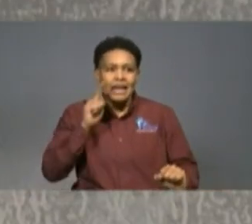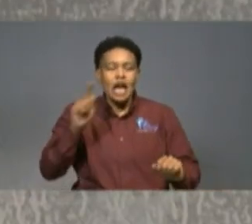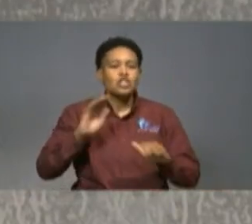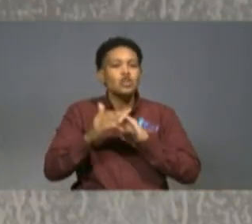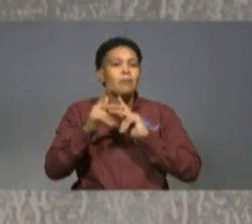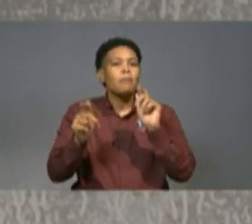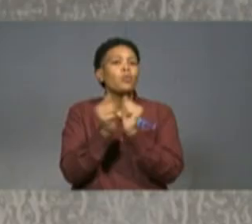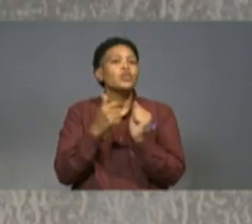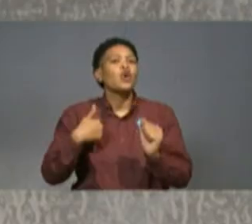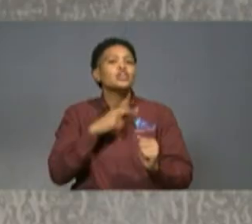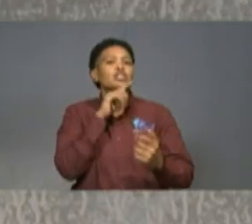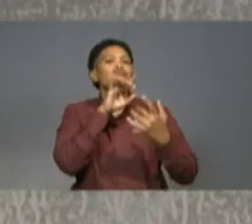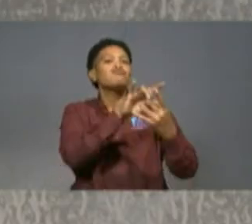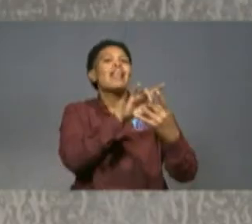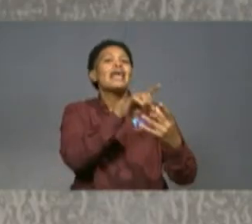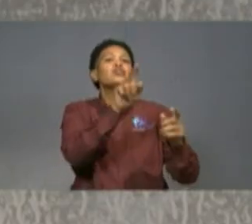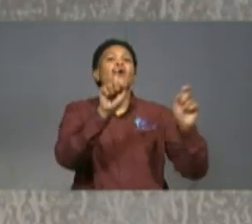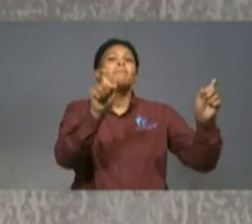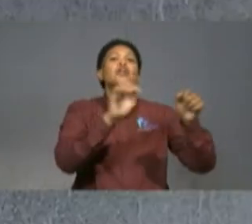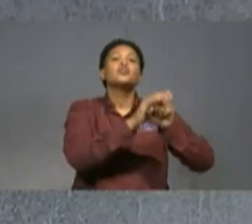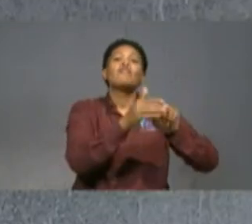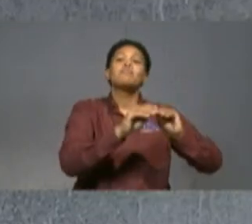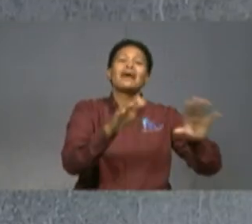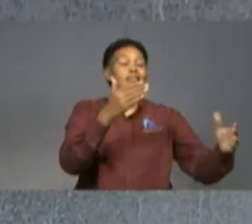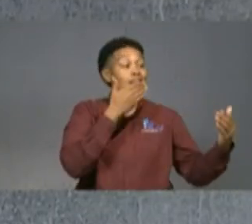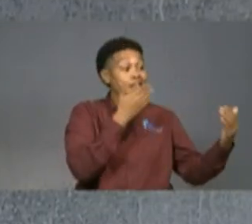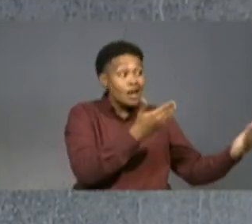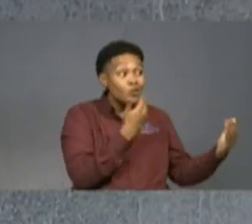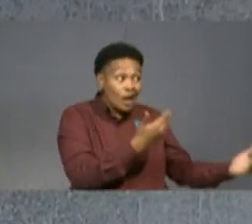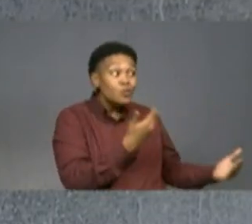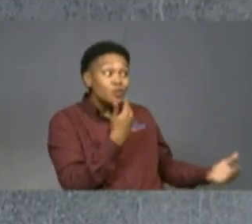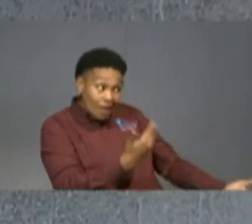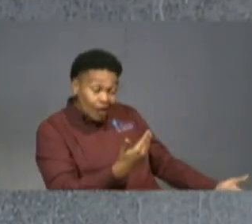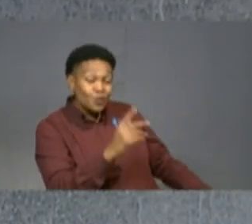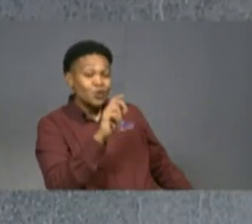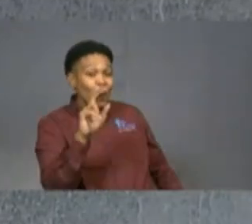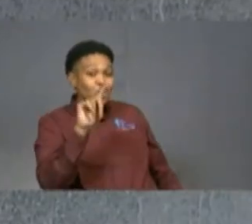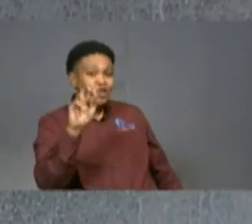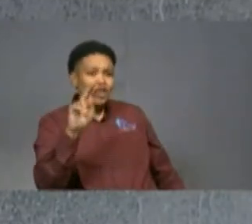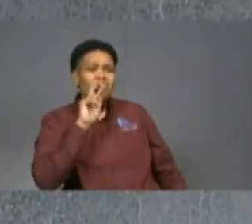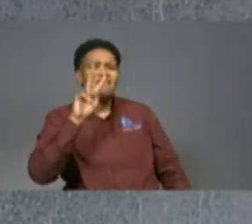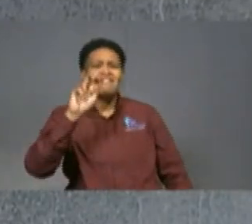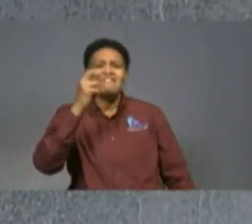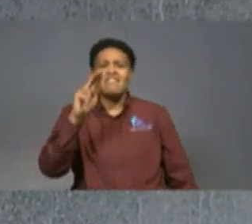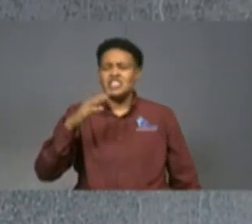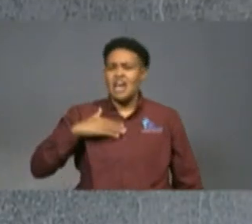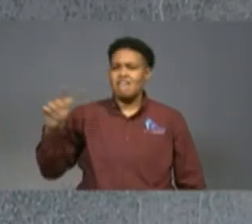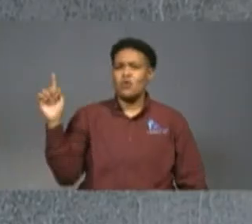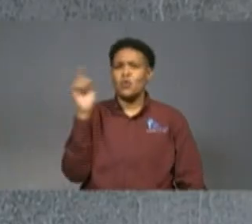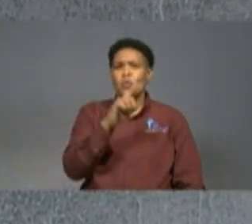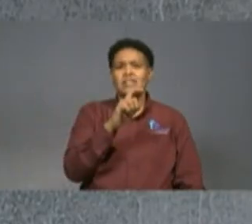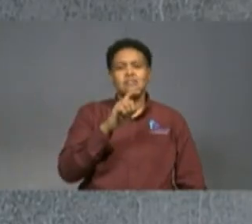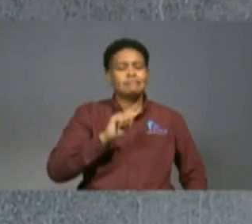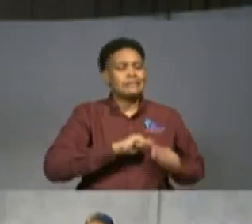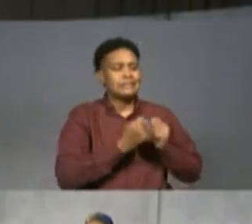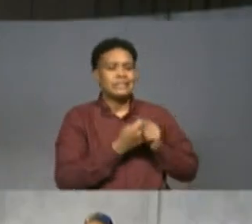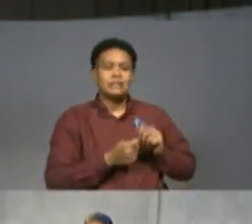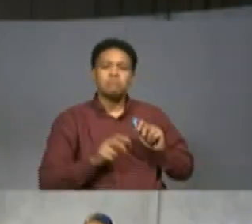with us as it relates to managing the COVID pandemic. Thank you so much, Dr. Tofton. Thank you so much. Vashan has his question to Team